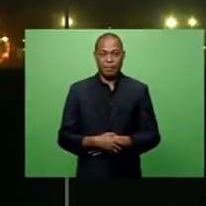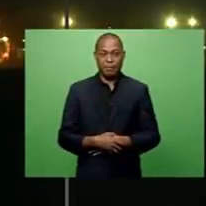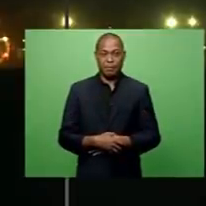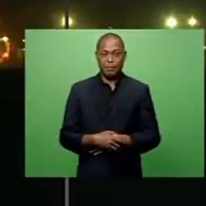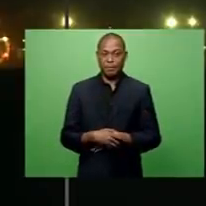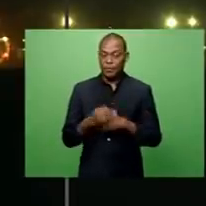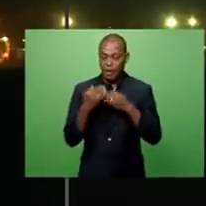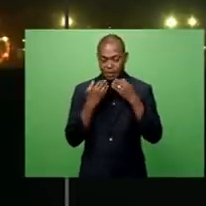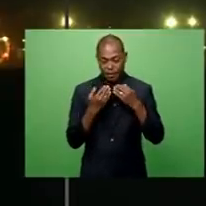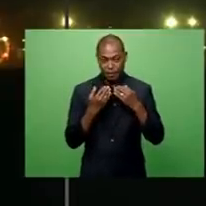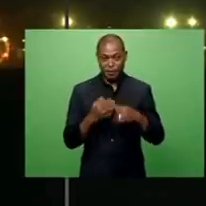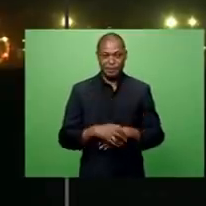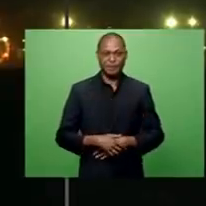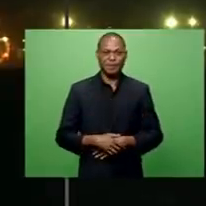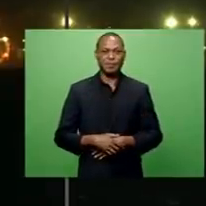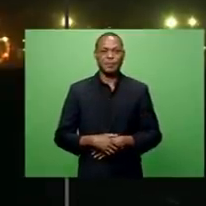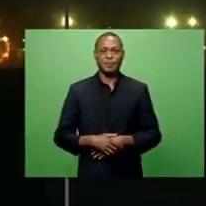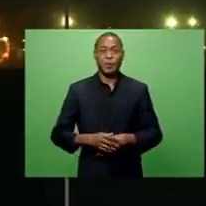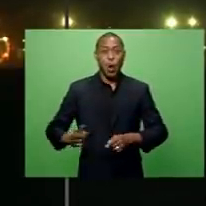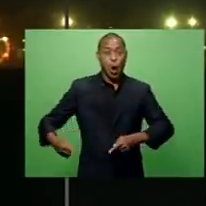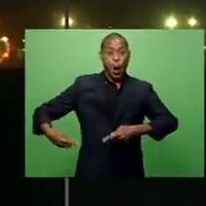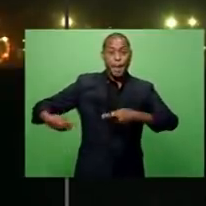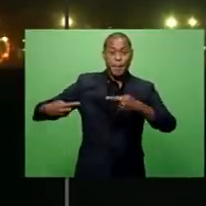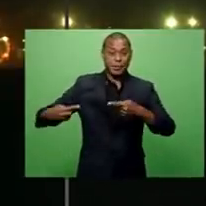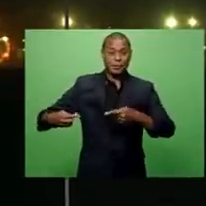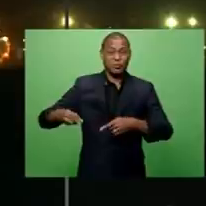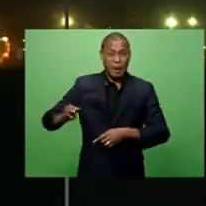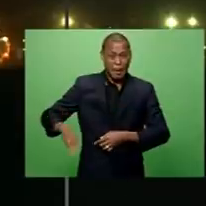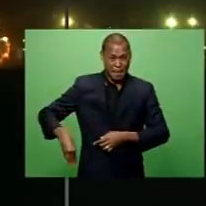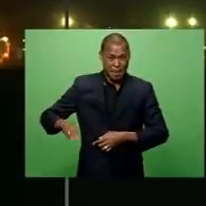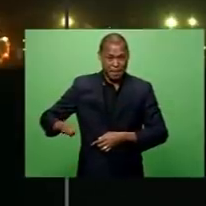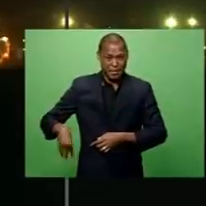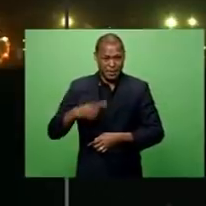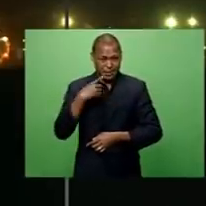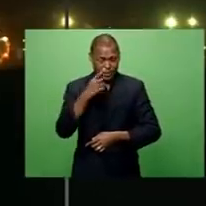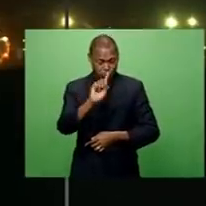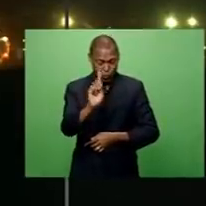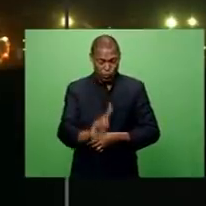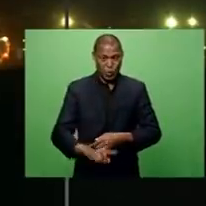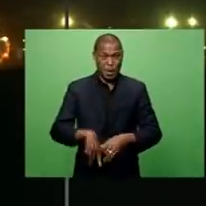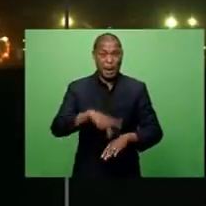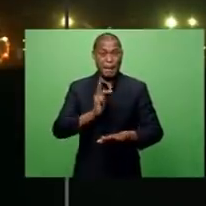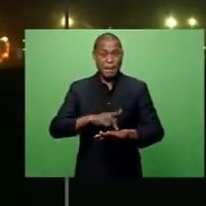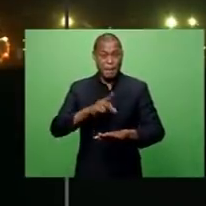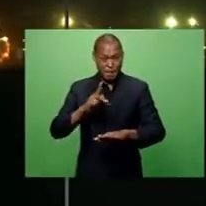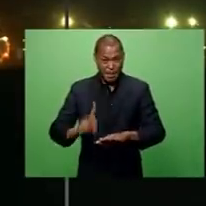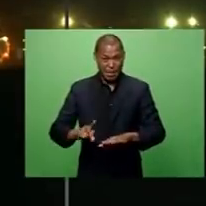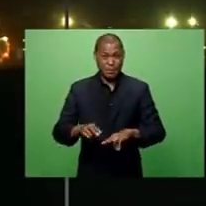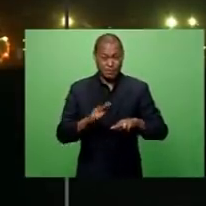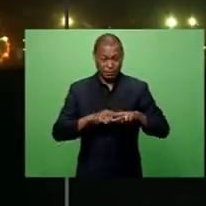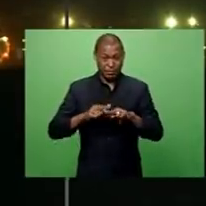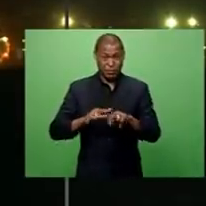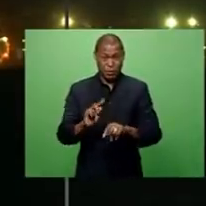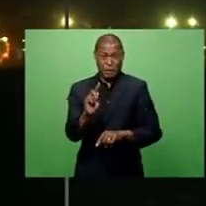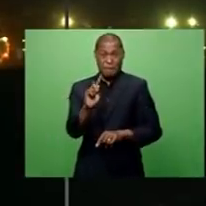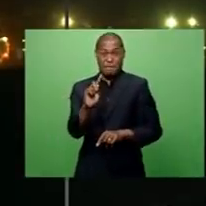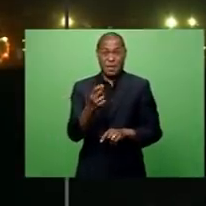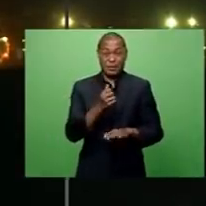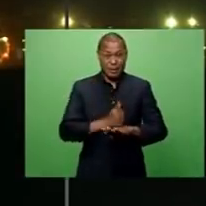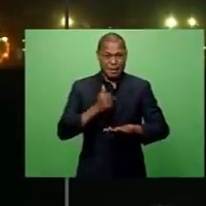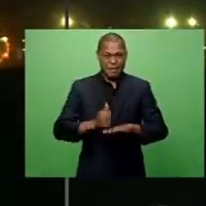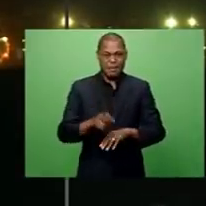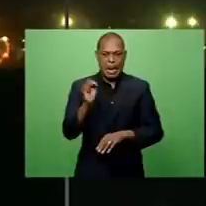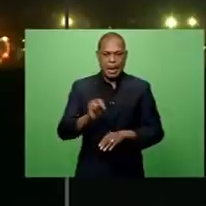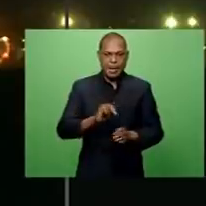Nakalina, opposition MP Nico Nawaikula has today suggested in Parliament that the current Fiji First government needs to be removed, and